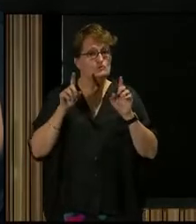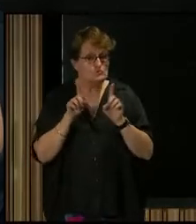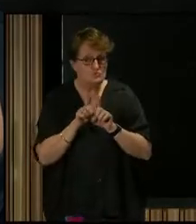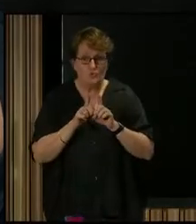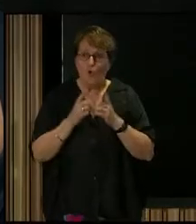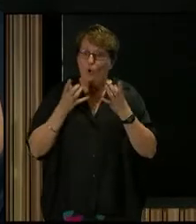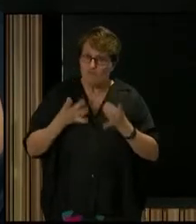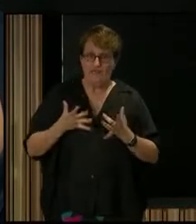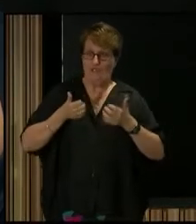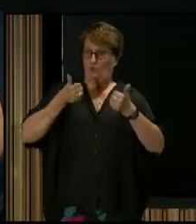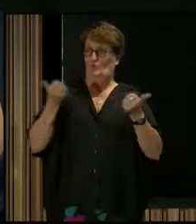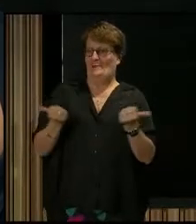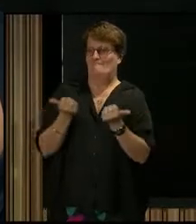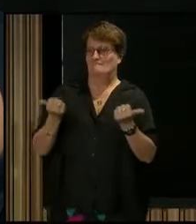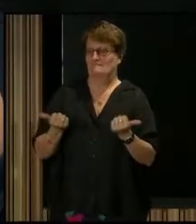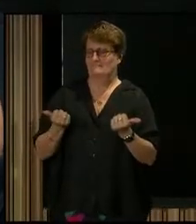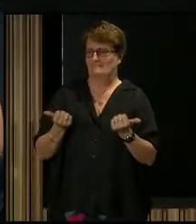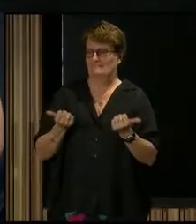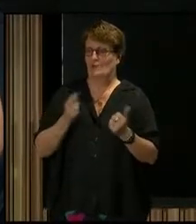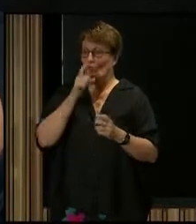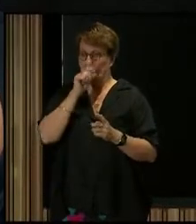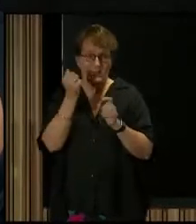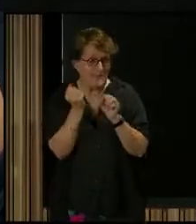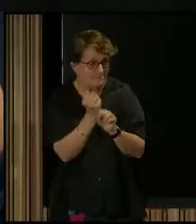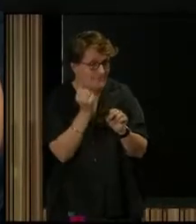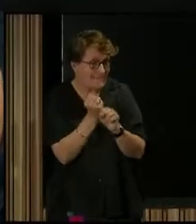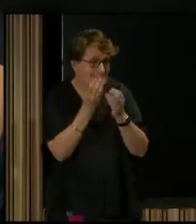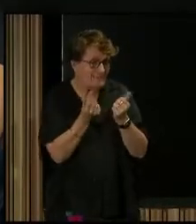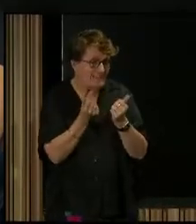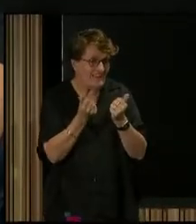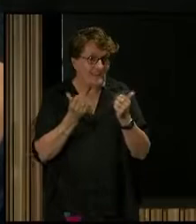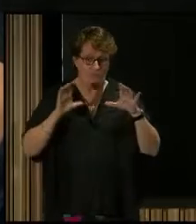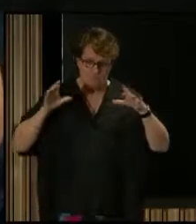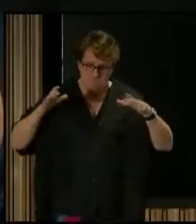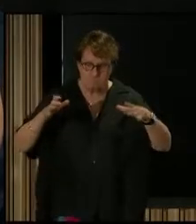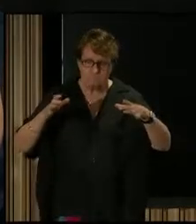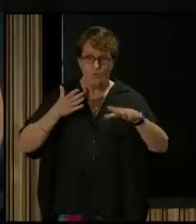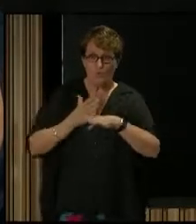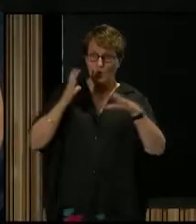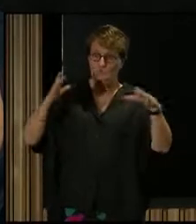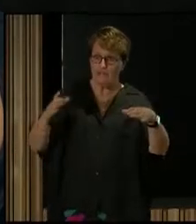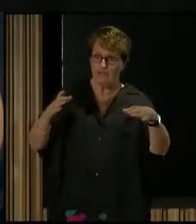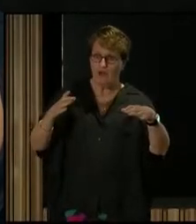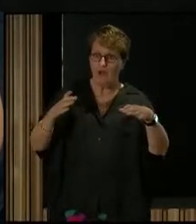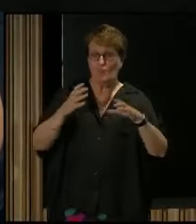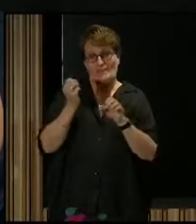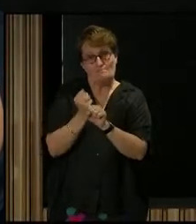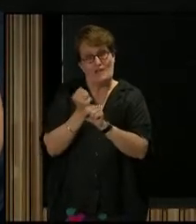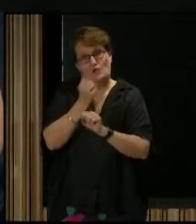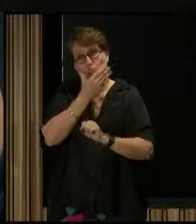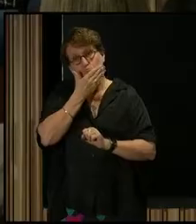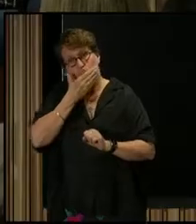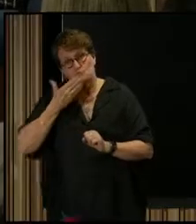good enough. You're already good enough. We can make something together. If enough of us work together, we can really do anything and make a beautiful piece of art.